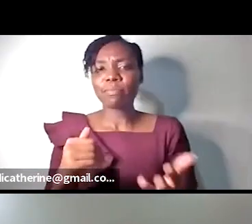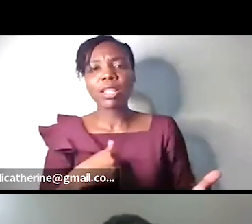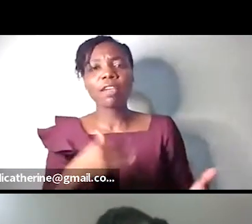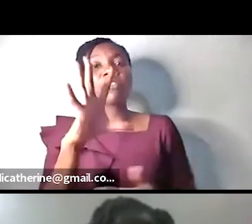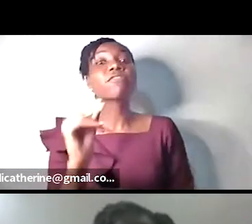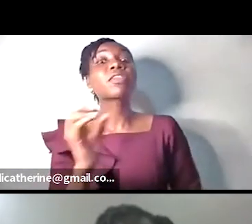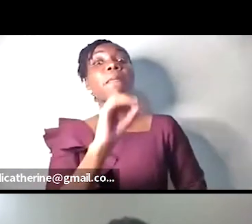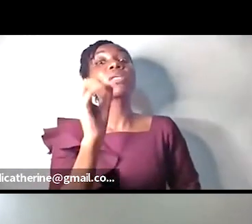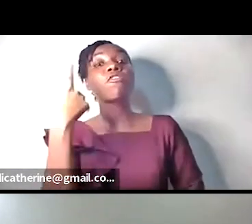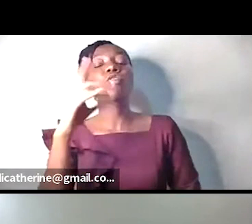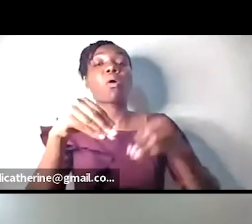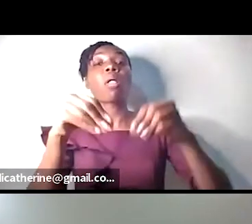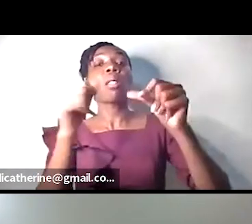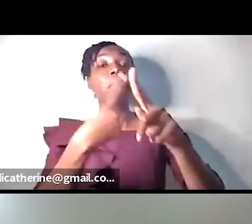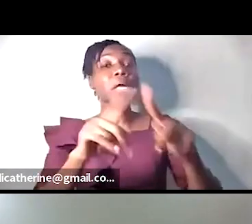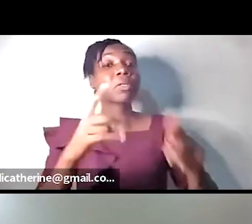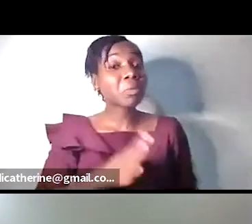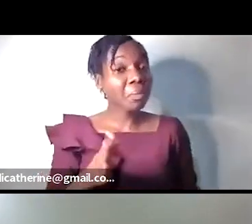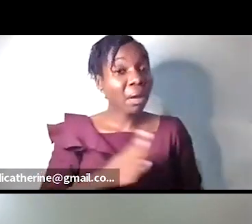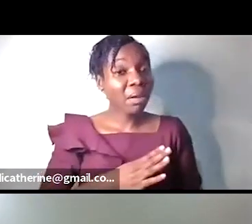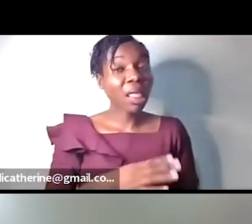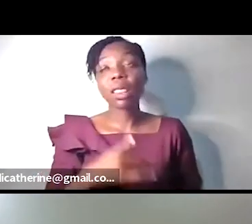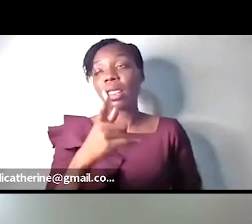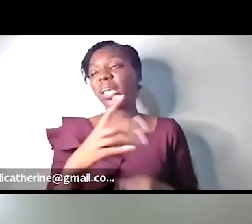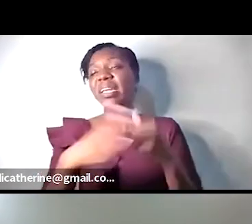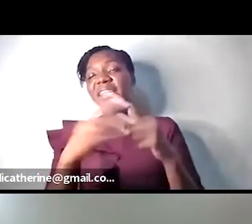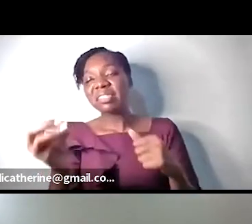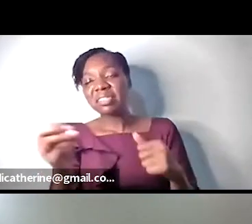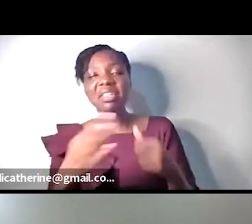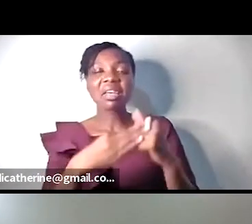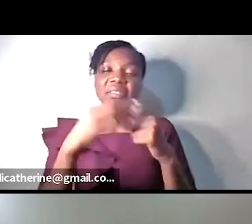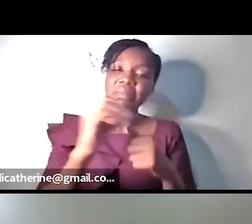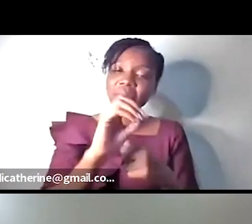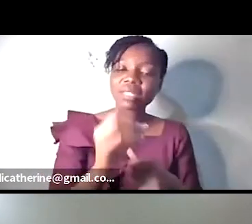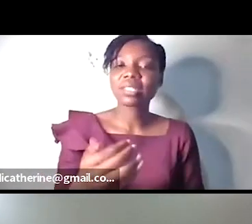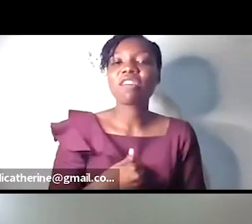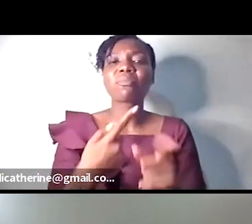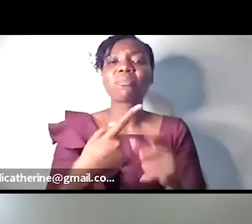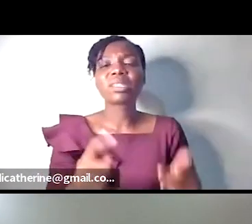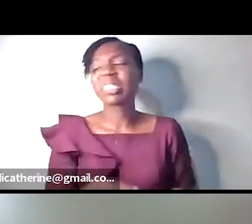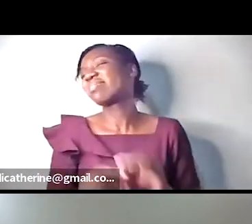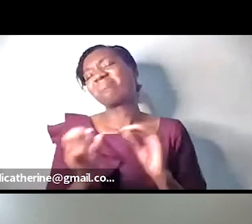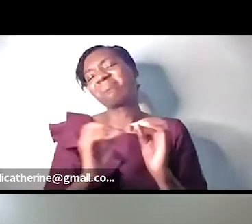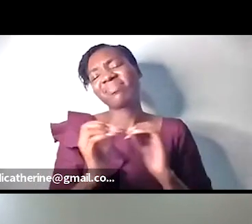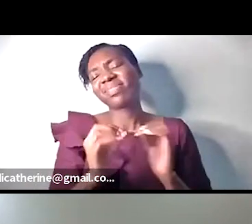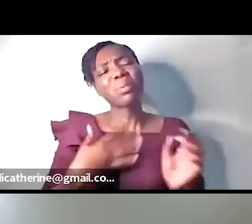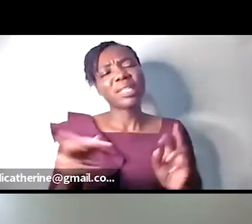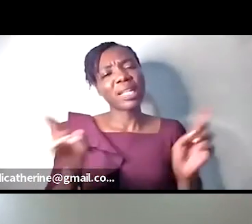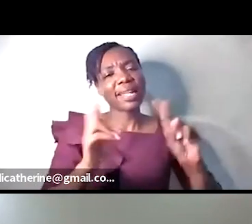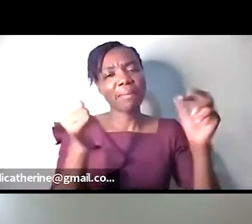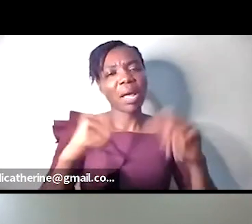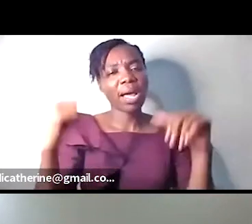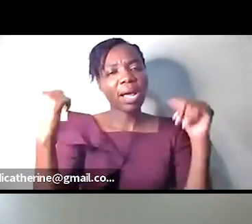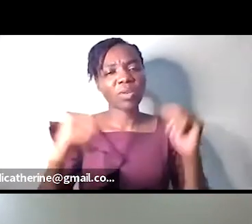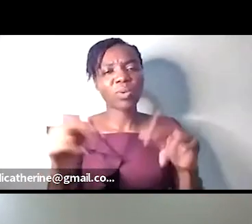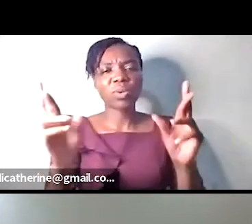qualifications, but a woman with 90, 80% will say, no, it is not me. I'm not ready for this. Women,